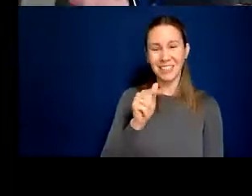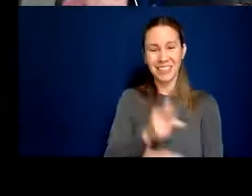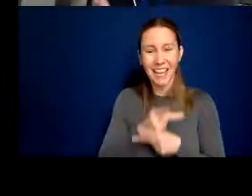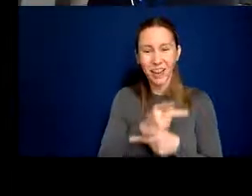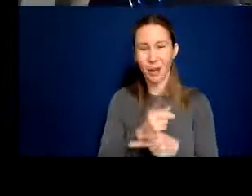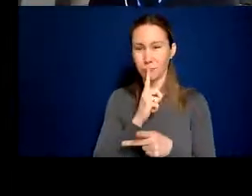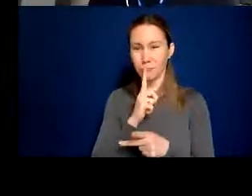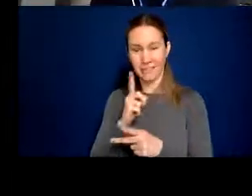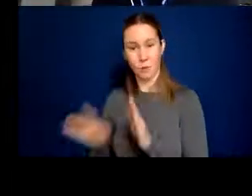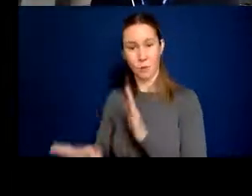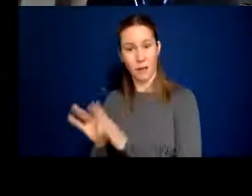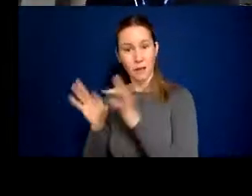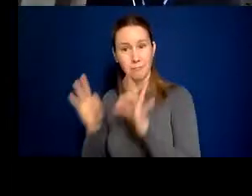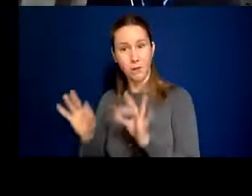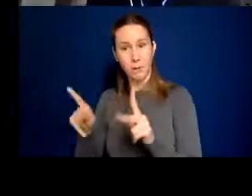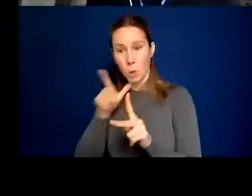caregiver that is right for you.